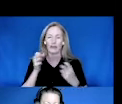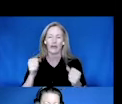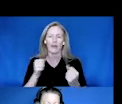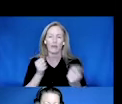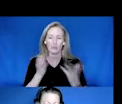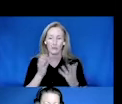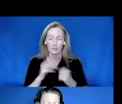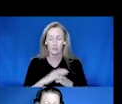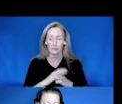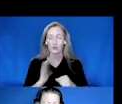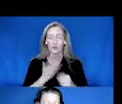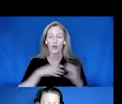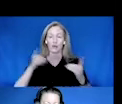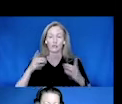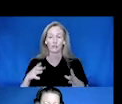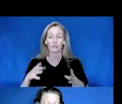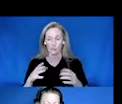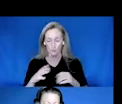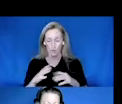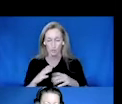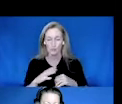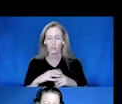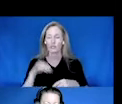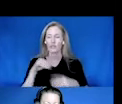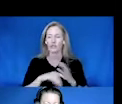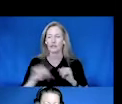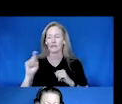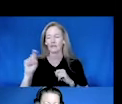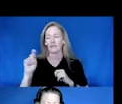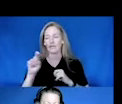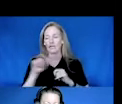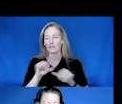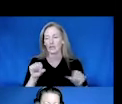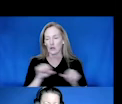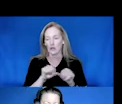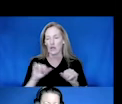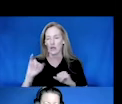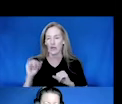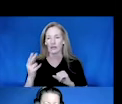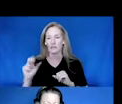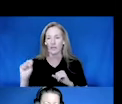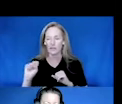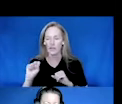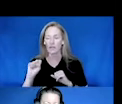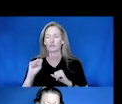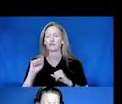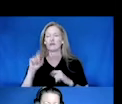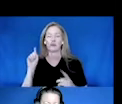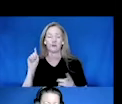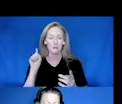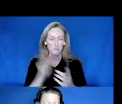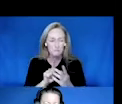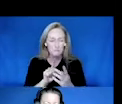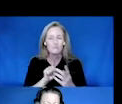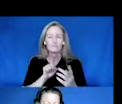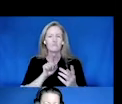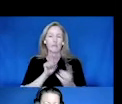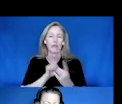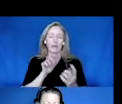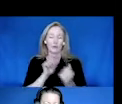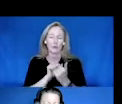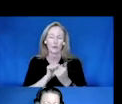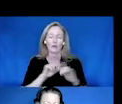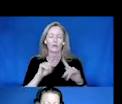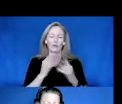Health Service, that's at the Phoenix area IHS, met with tribal leaders in December 2020 to discuss